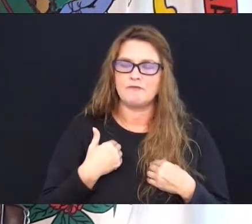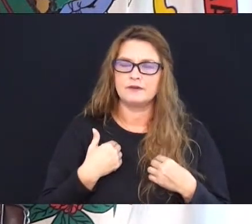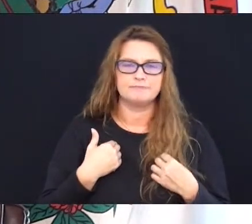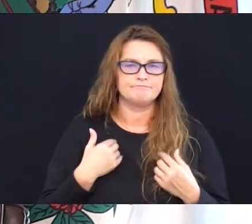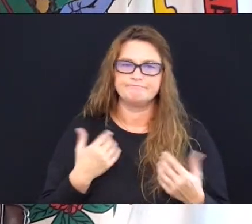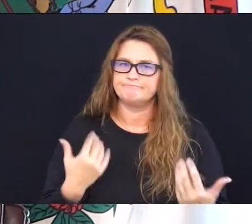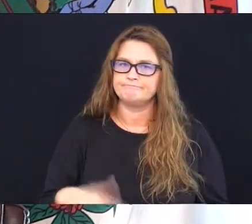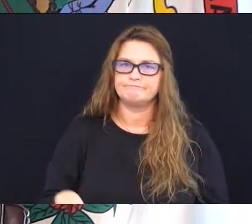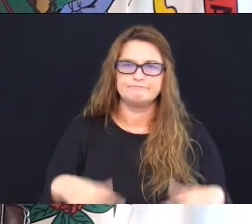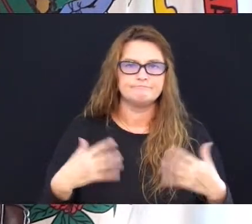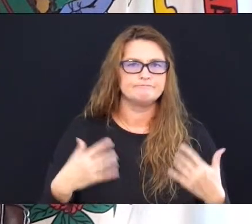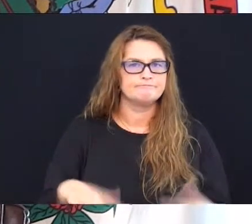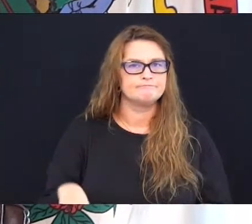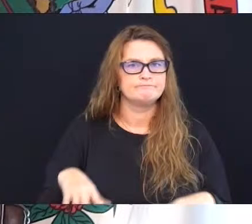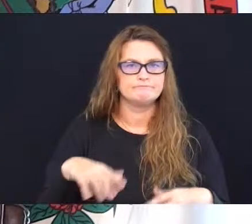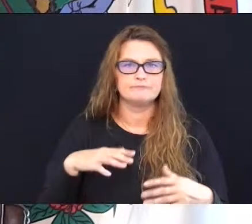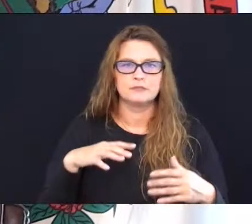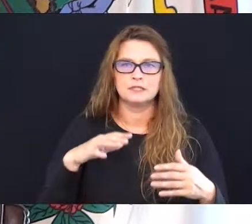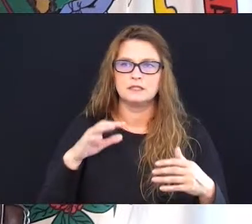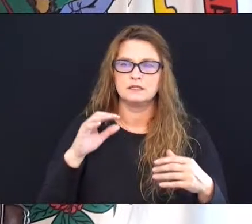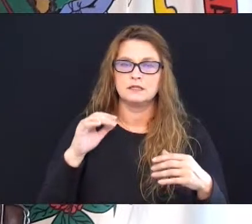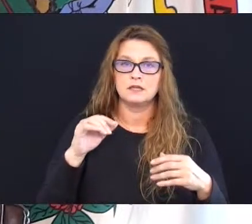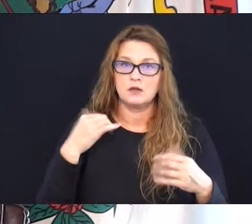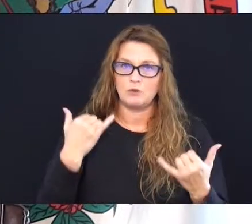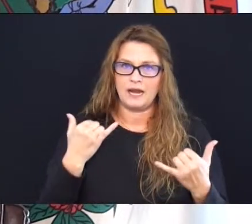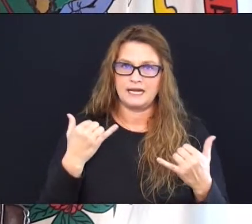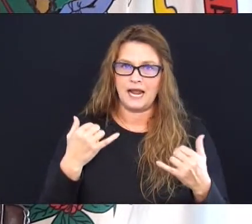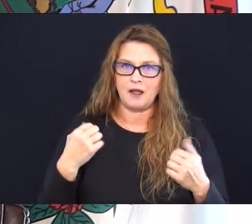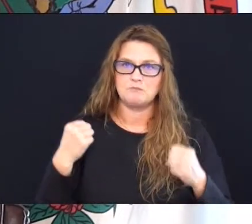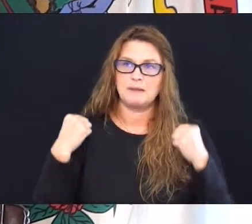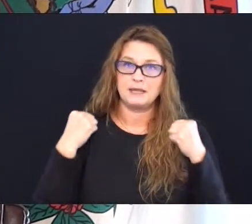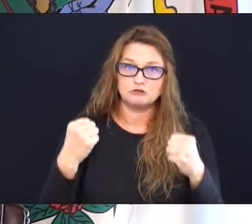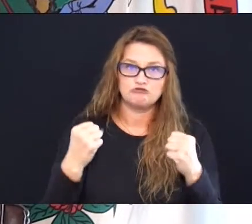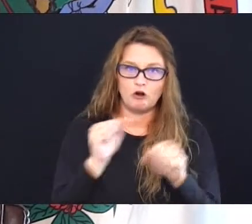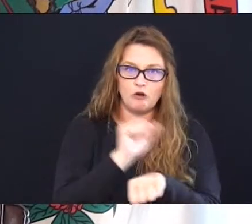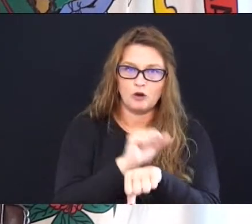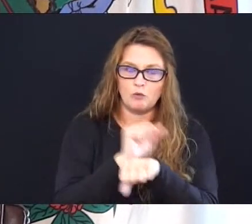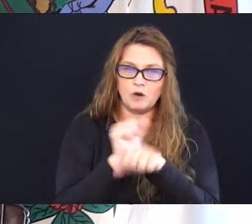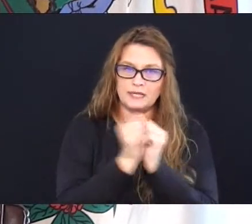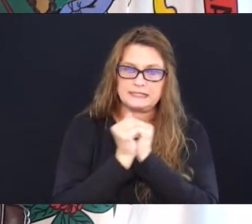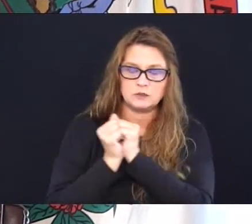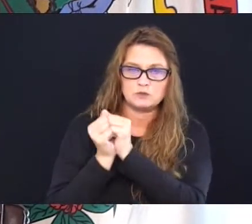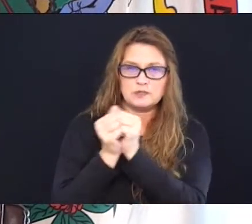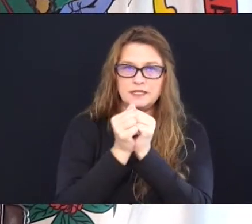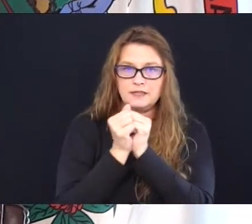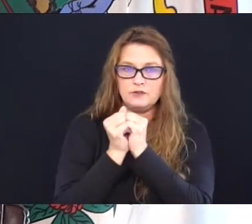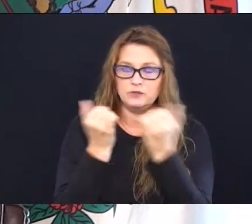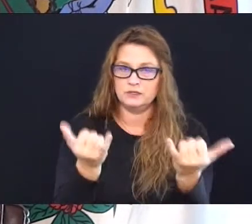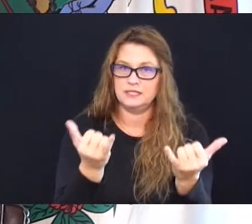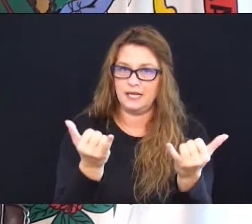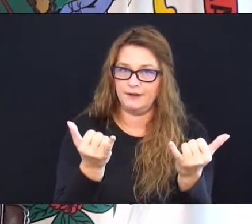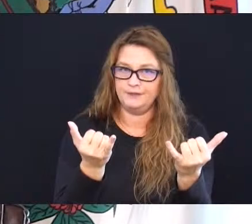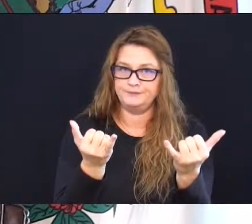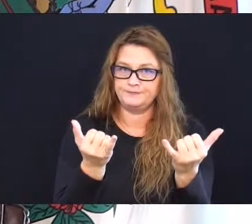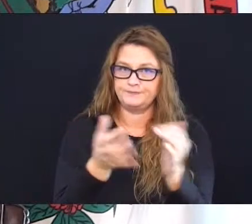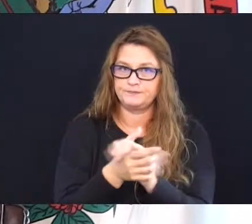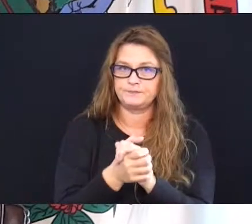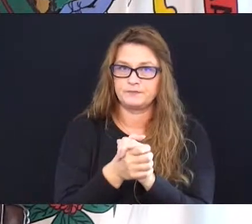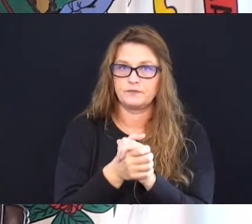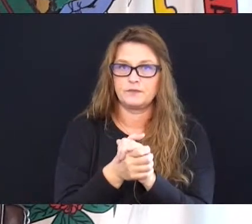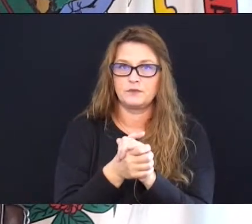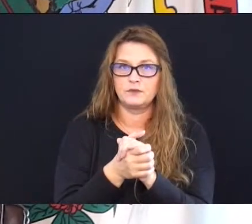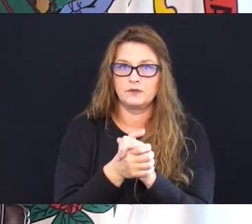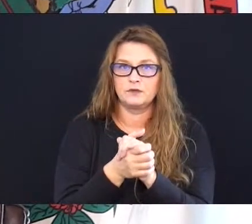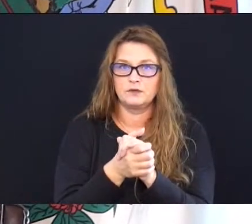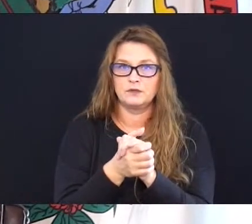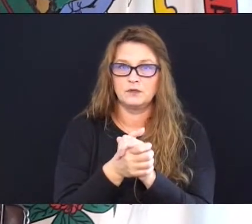spot by being strong as I think we should be in today. I think we should